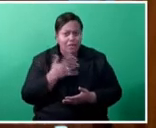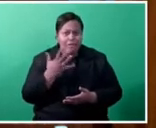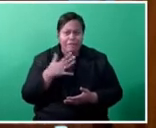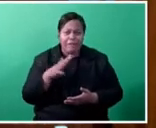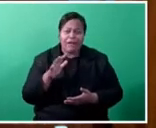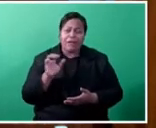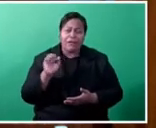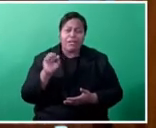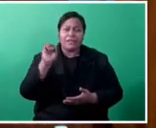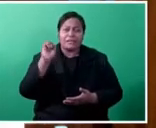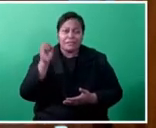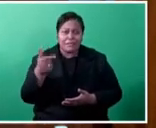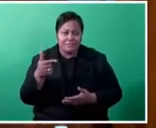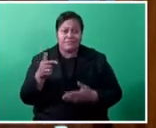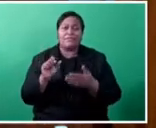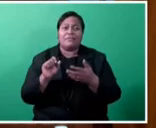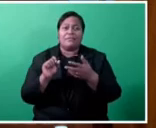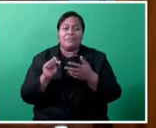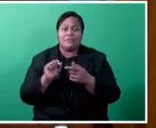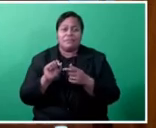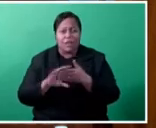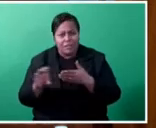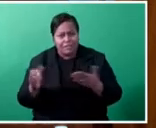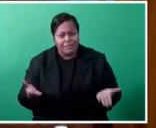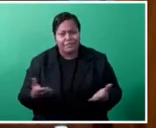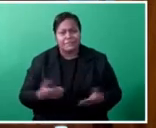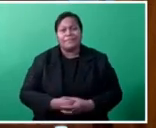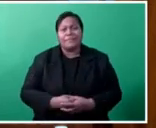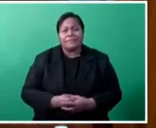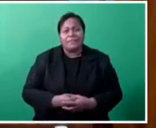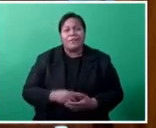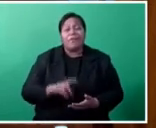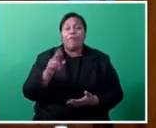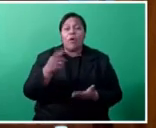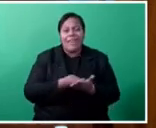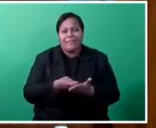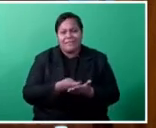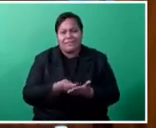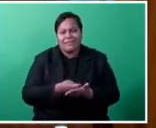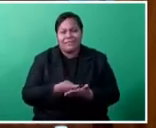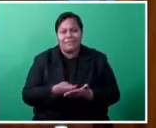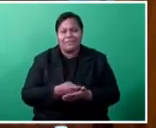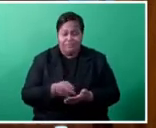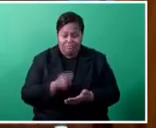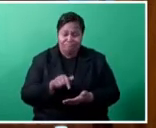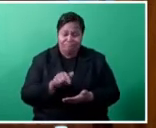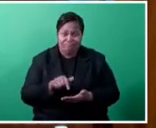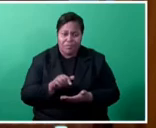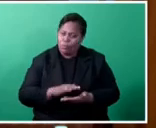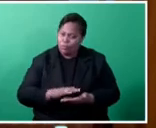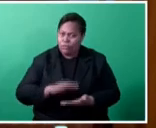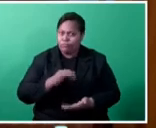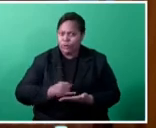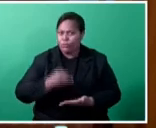$11,206,531.93 in lease proceeds for 71 leases. This amount is expected to increase before the end of this financial